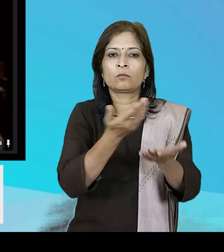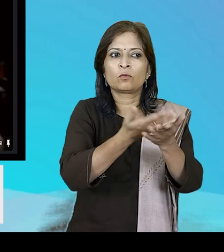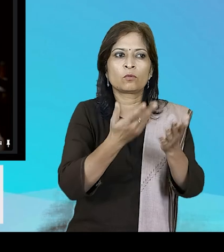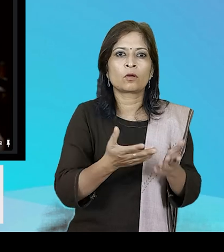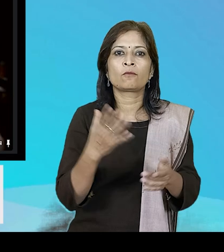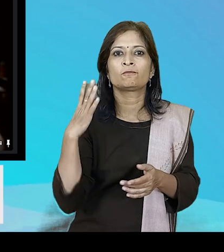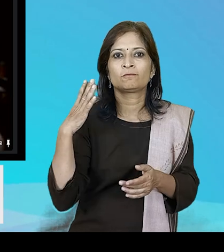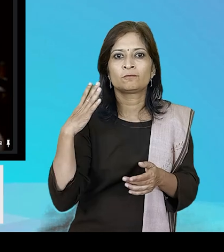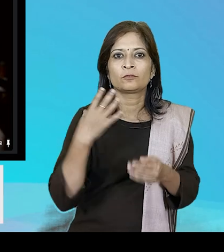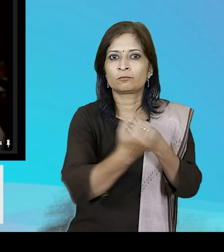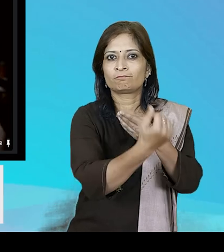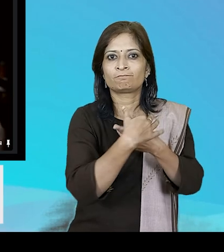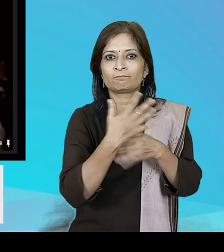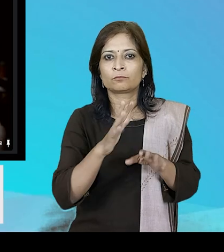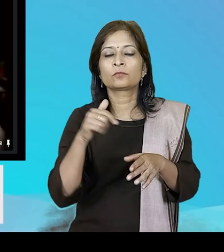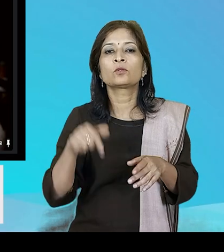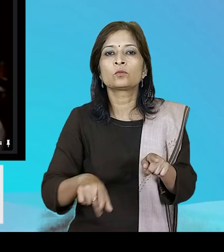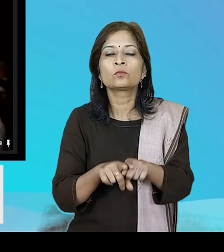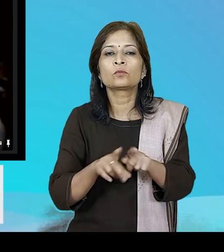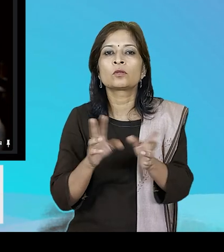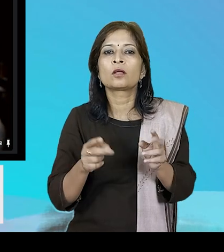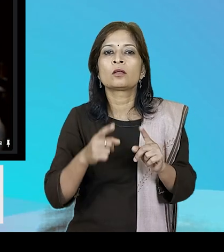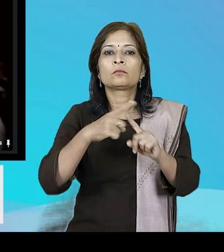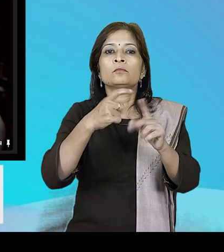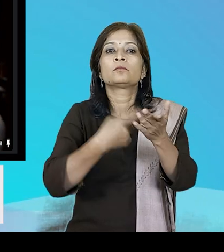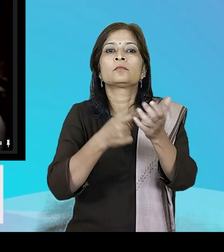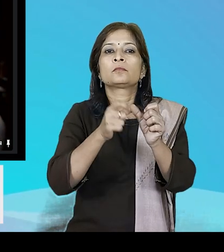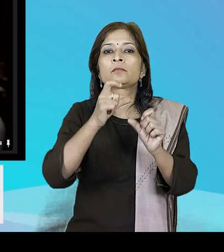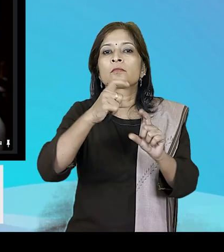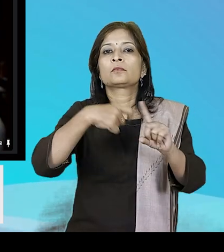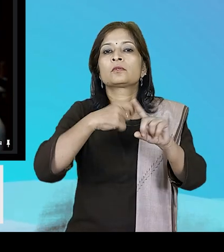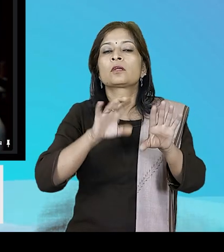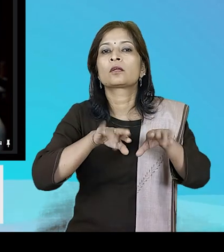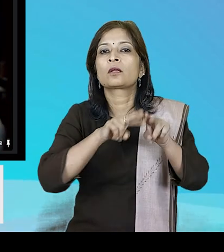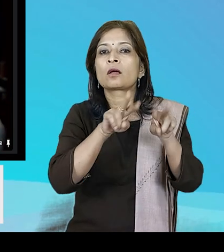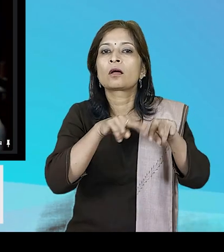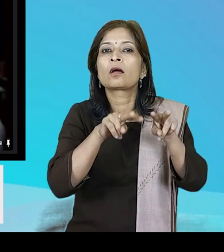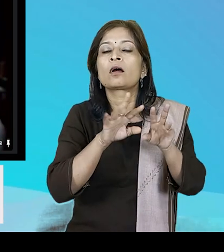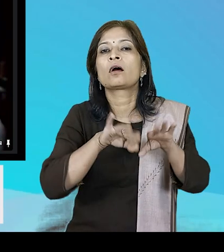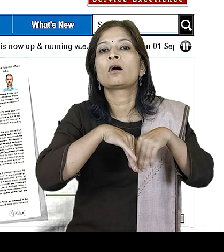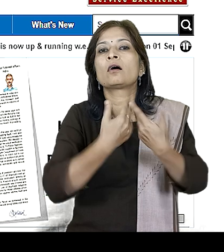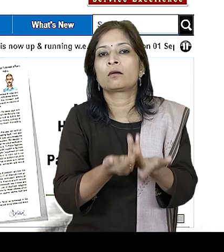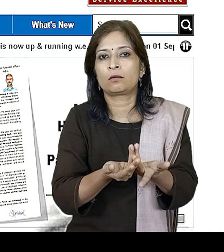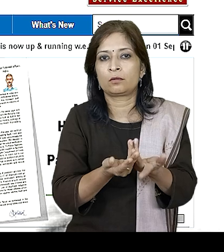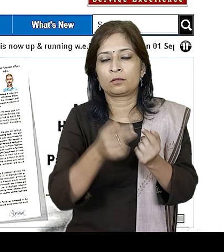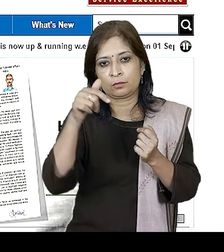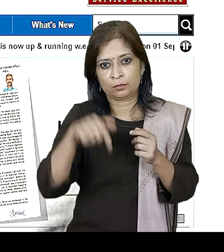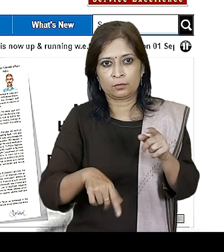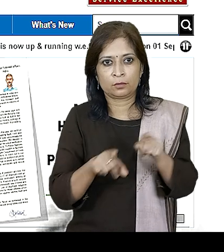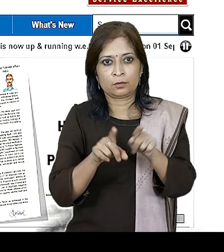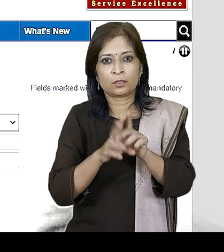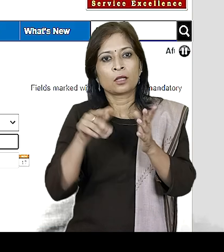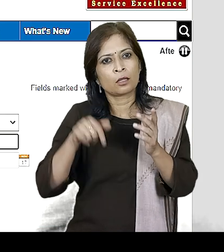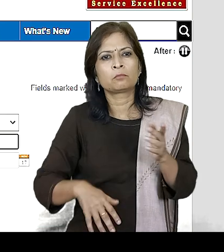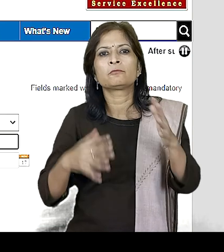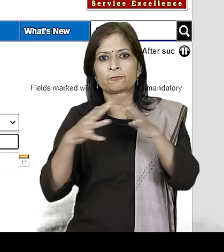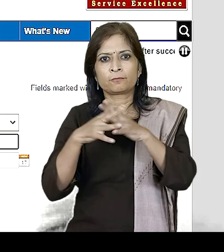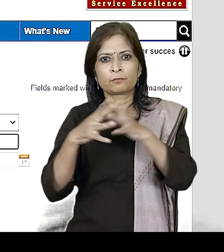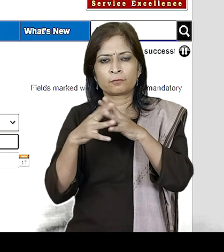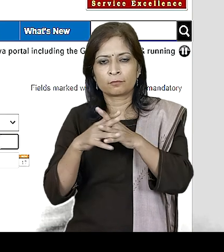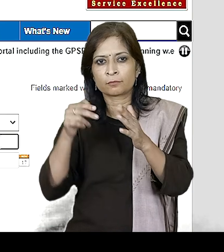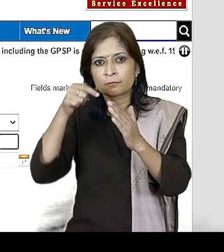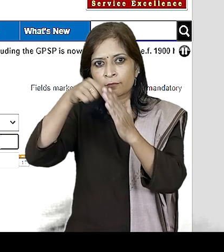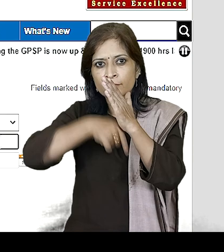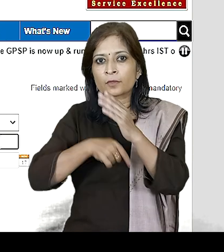that? Any I website? will again redirect all the listeners to our Passport India website. We Website. have a